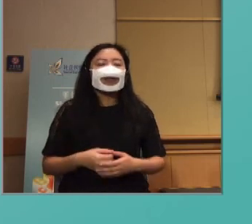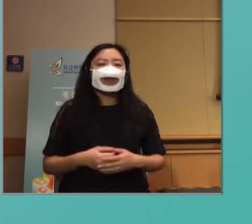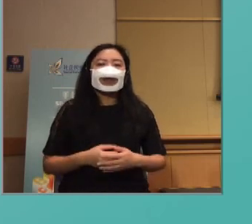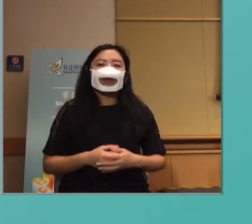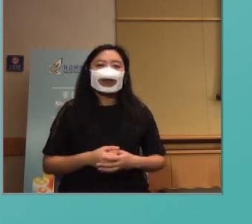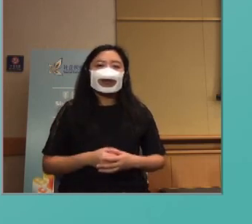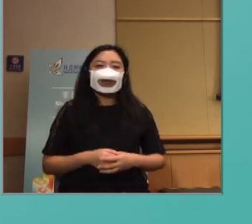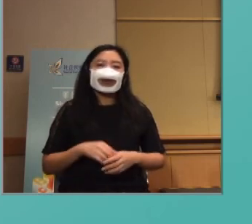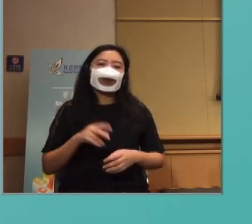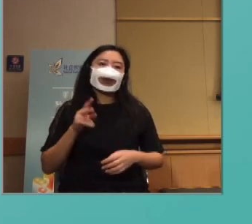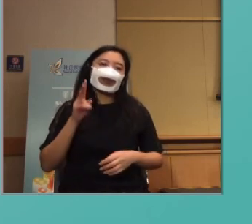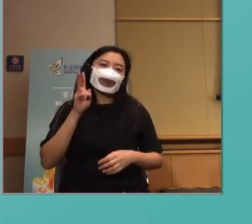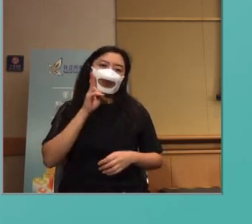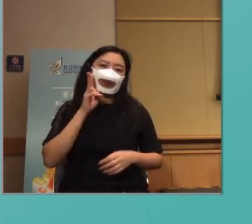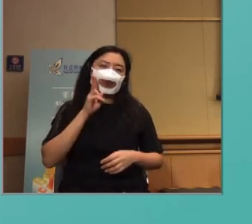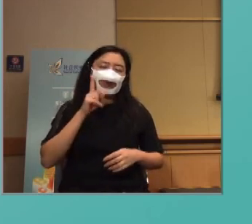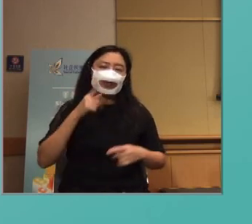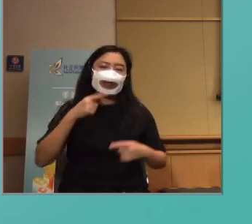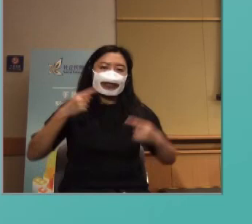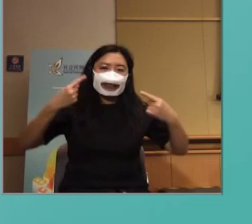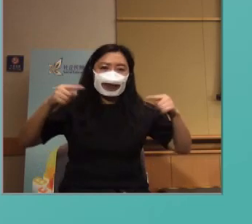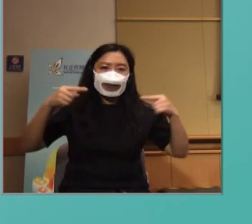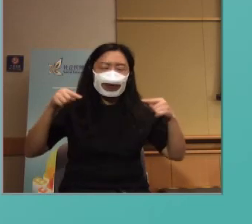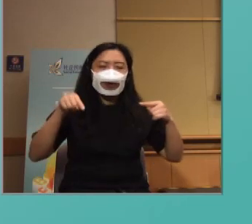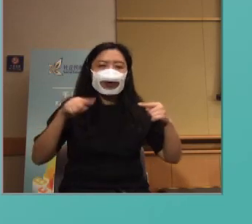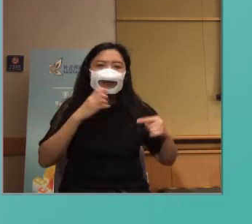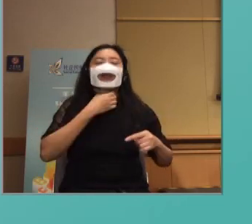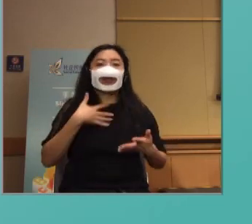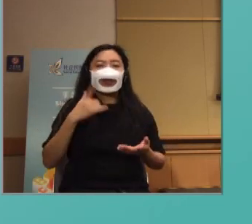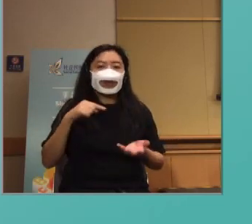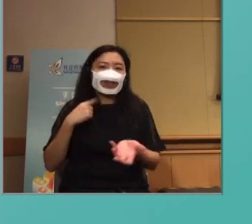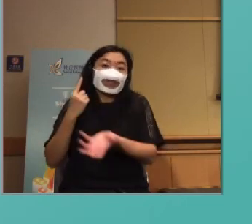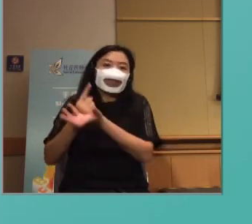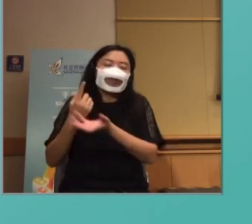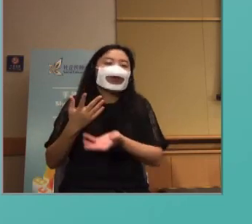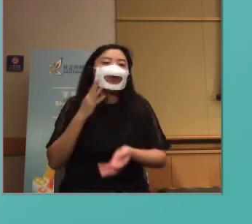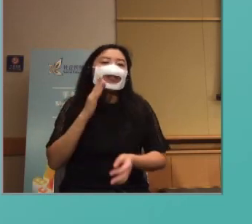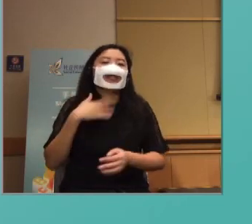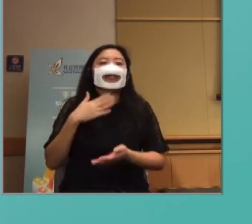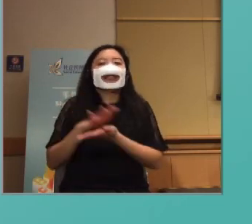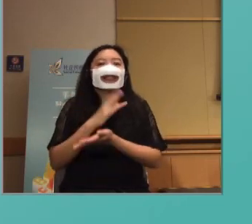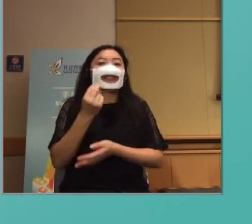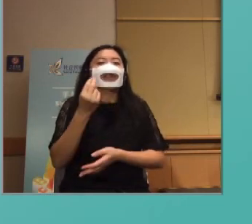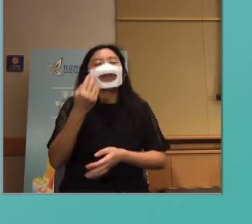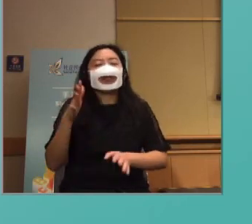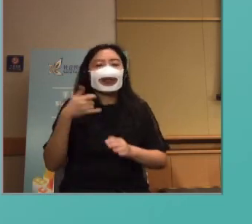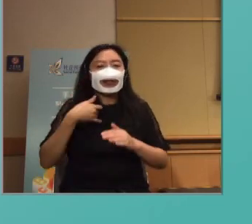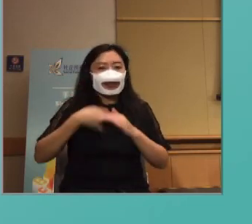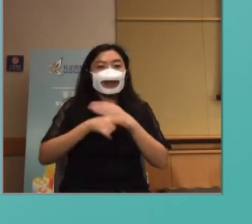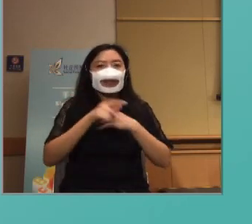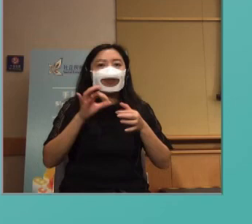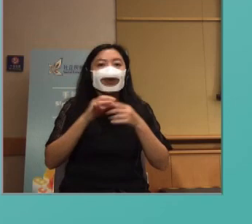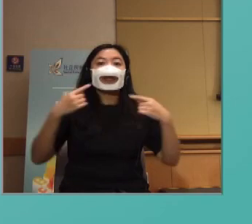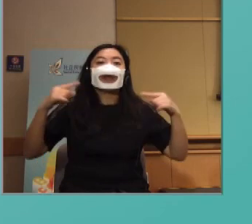witnessed ever since I got into the industry, some 20 odd years ago, I went from the death of the